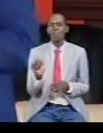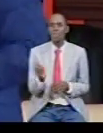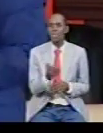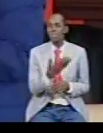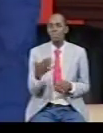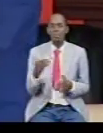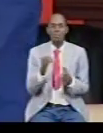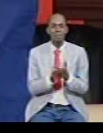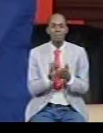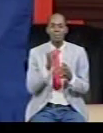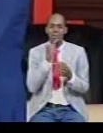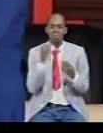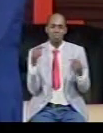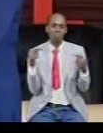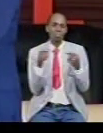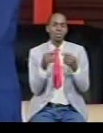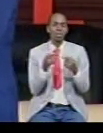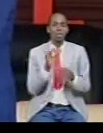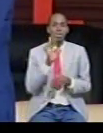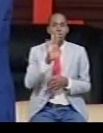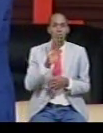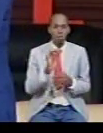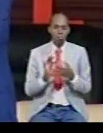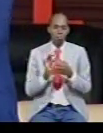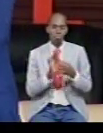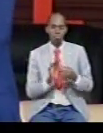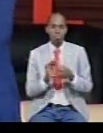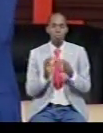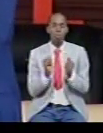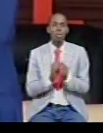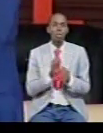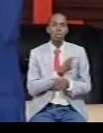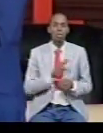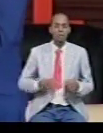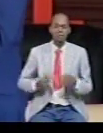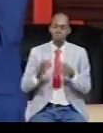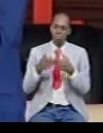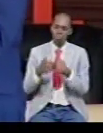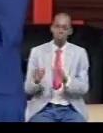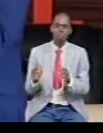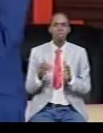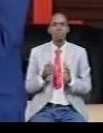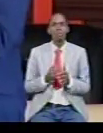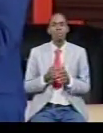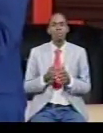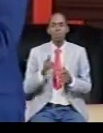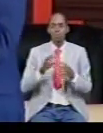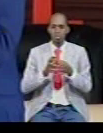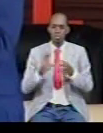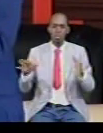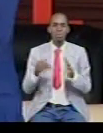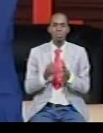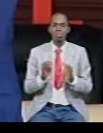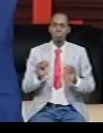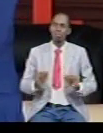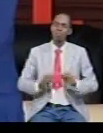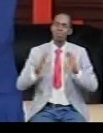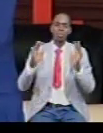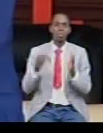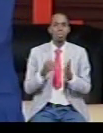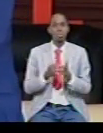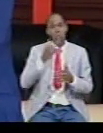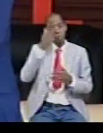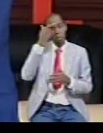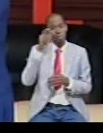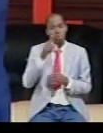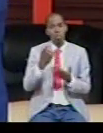that contradicts your relationship with Christ, you lose them, you give them up, because you want to